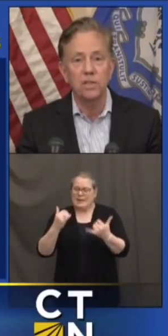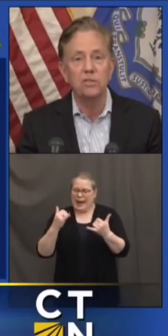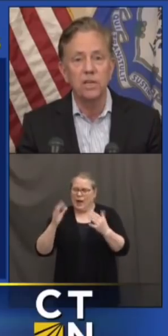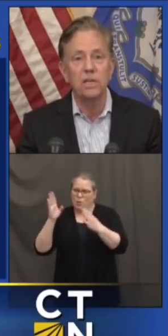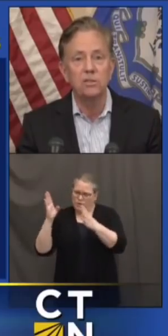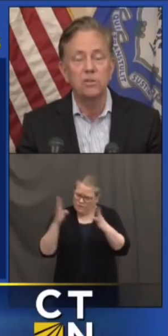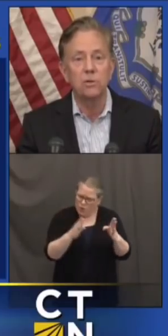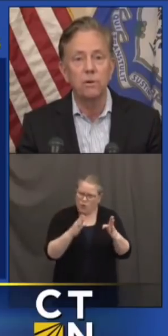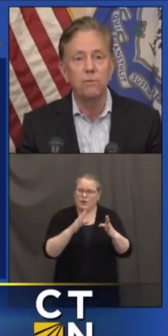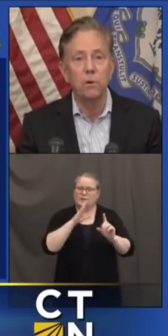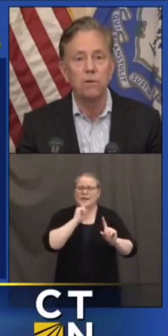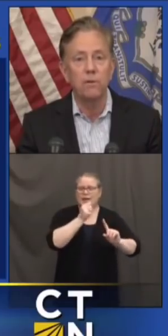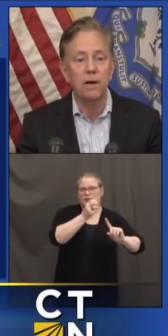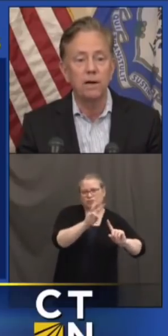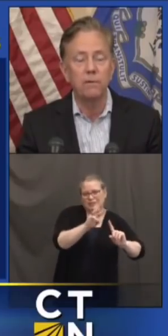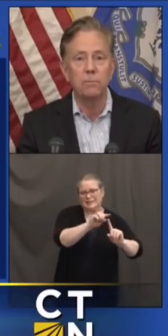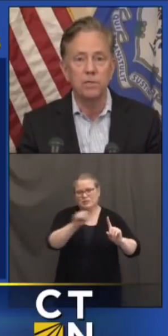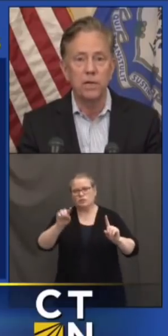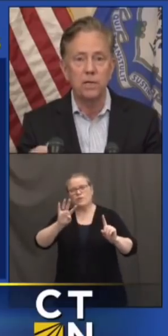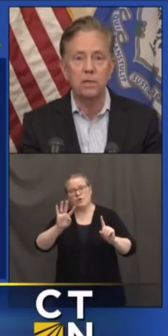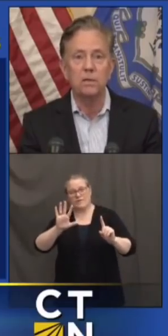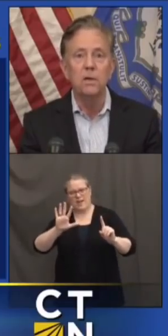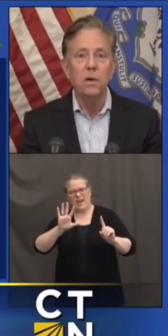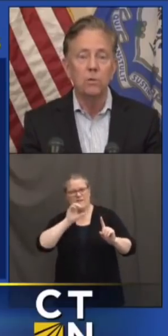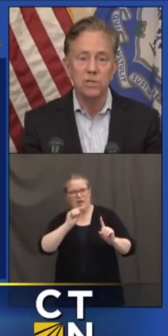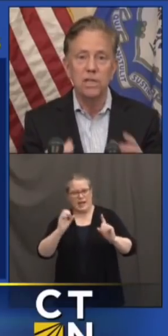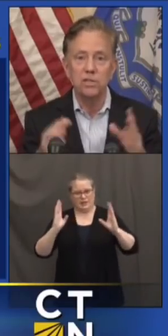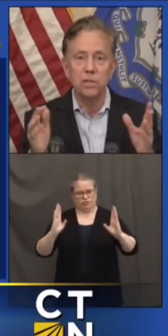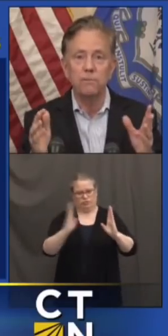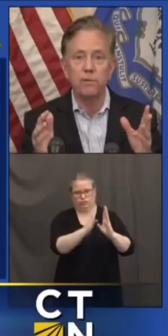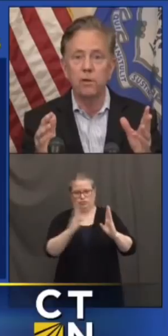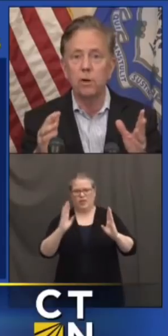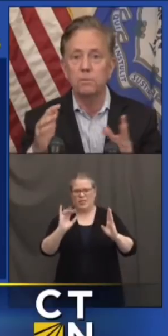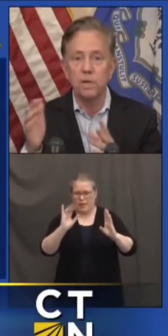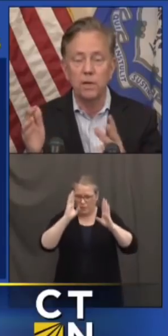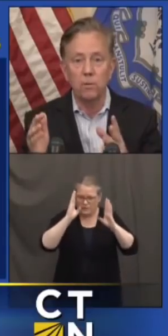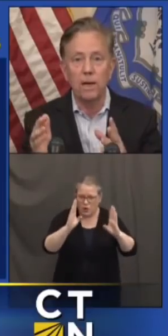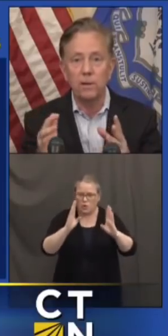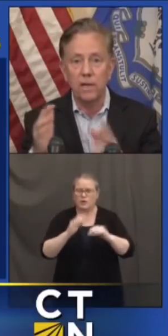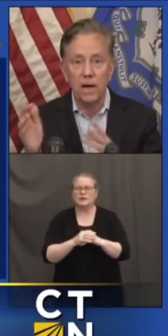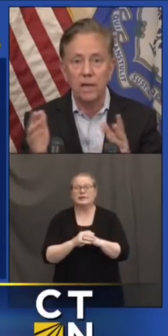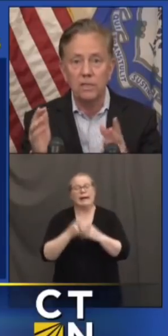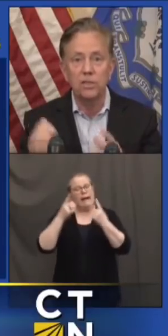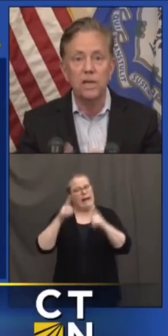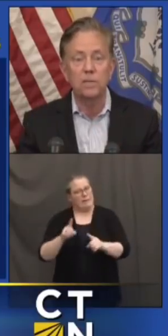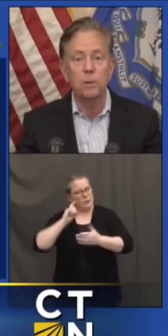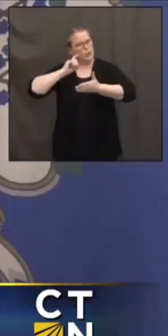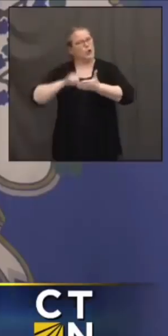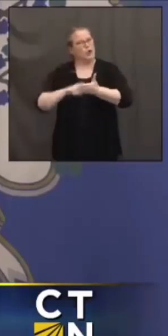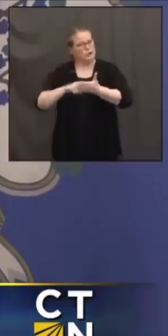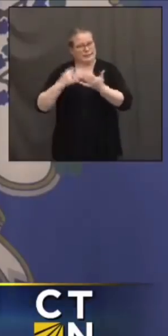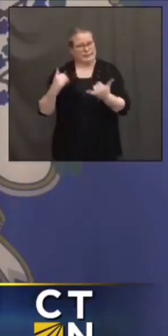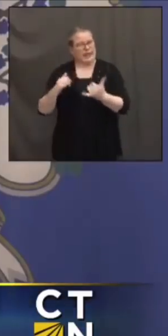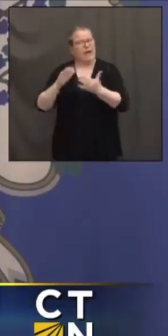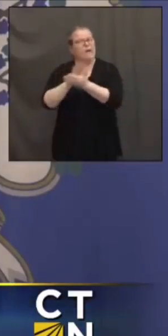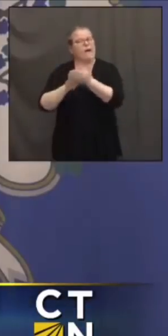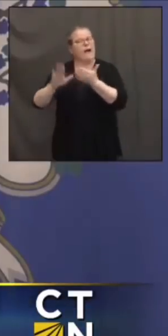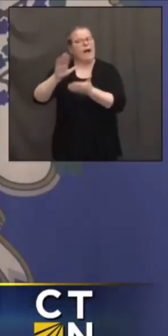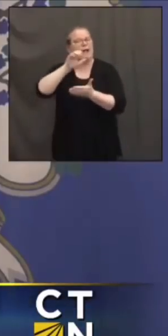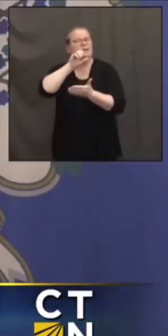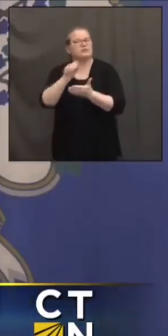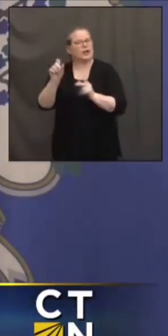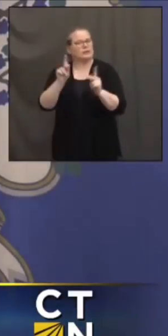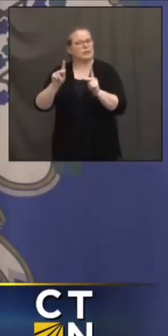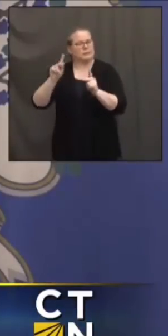demographic, 16 to 45. In particular, we're seeing some flare-ups in and around the college-age population,